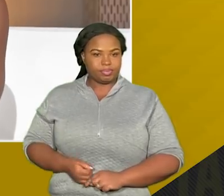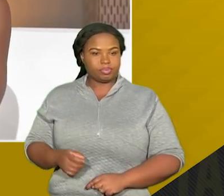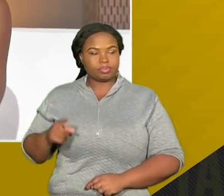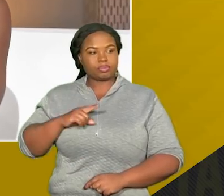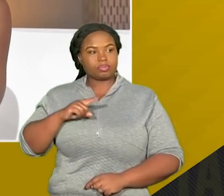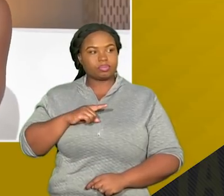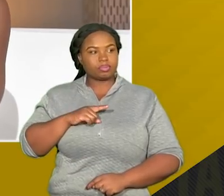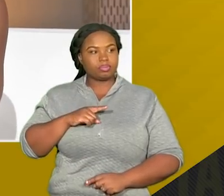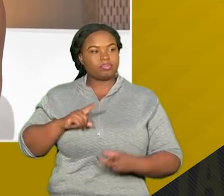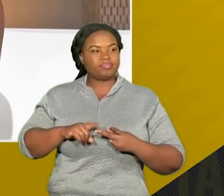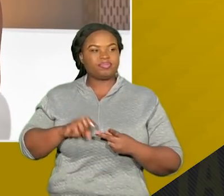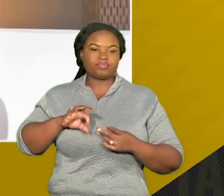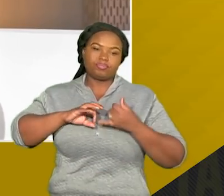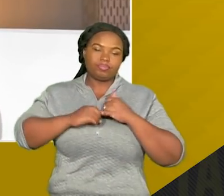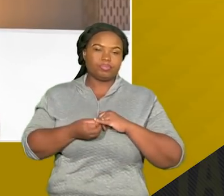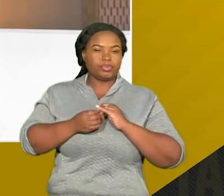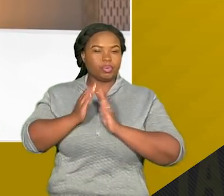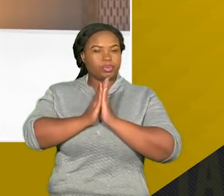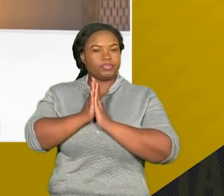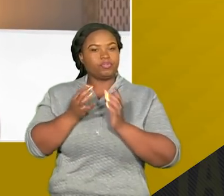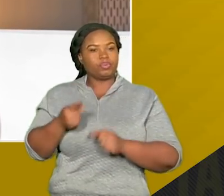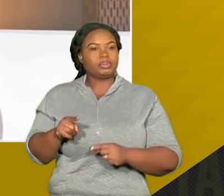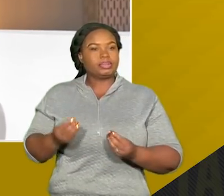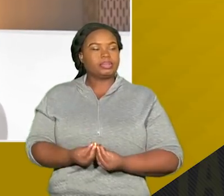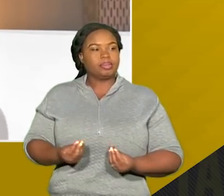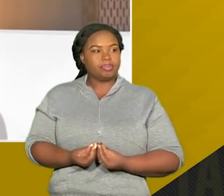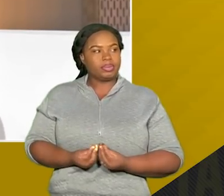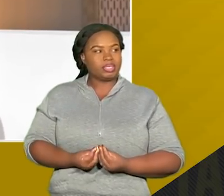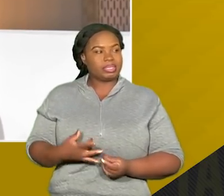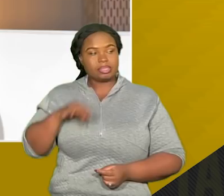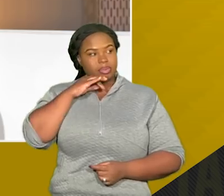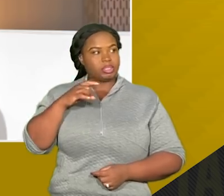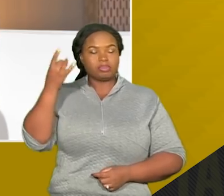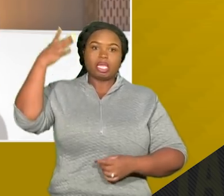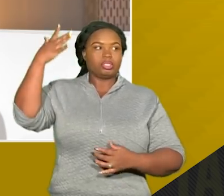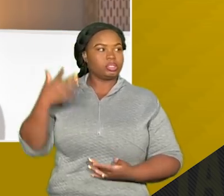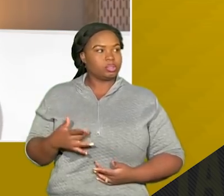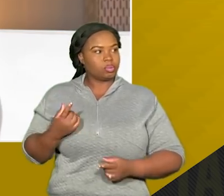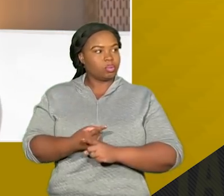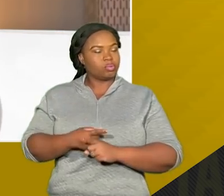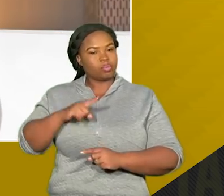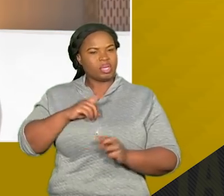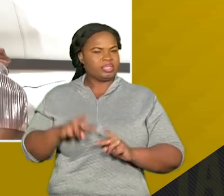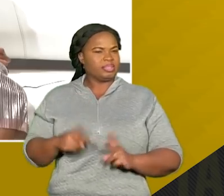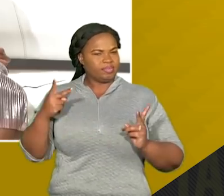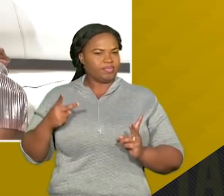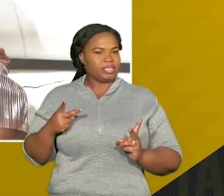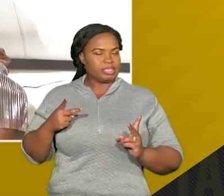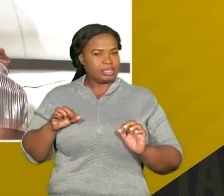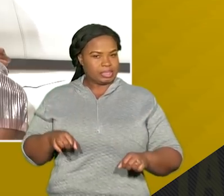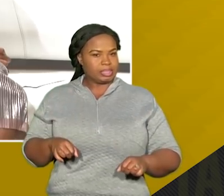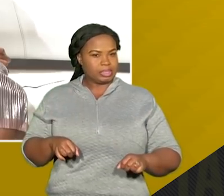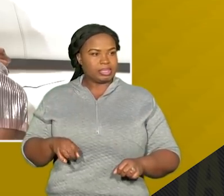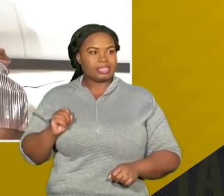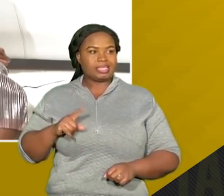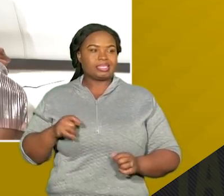as we might trying to be altering or motivating for something, it's not total magic because finally if we dlozi lakho to begin with. So that's